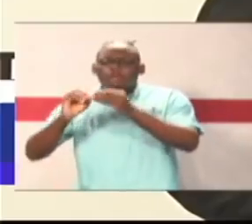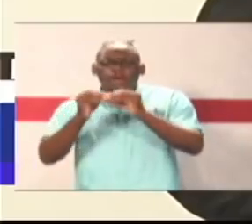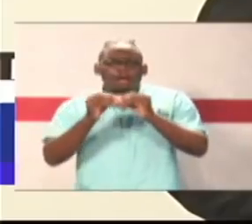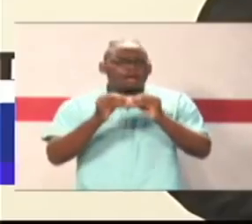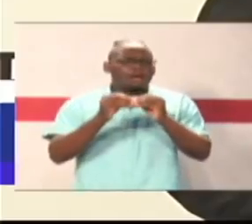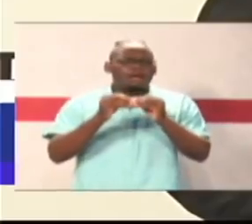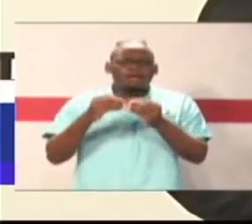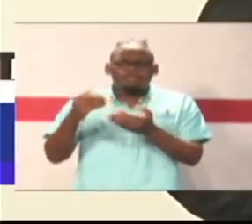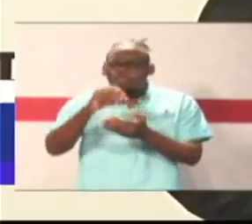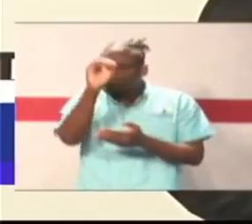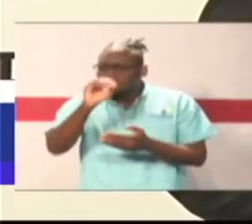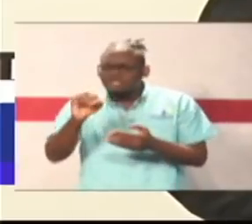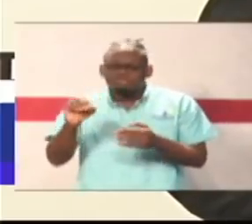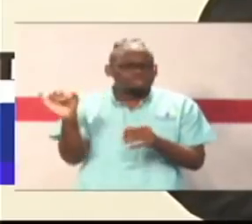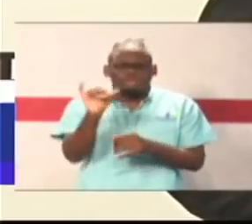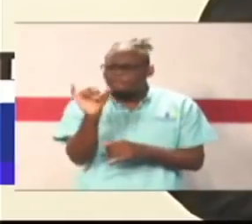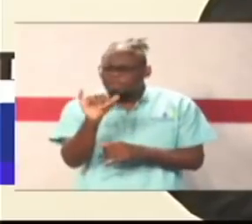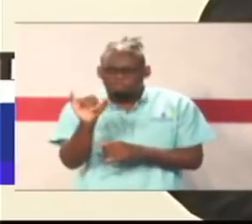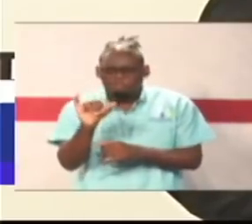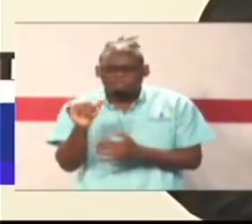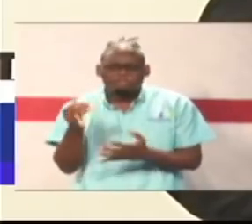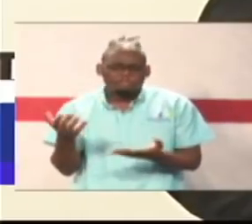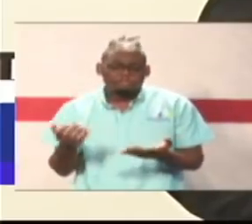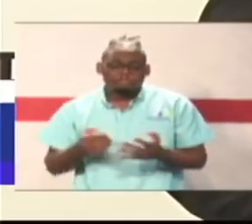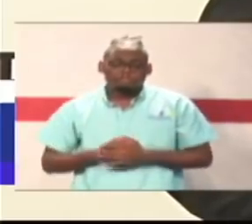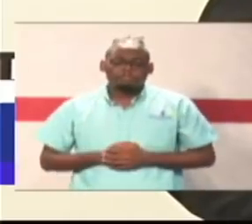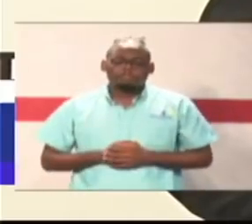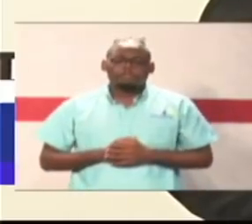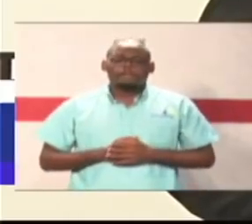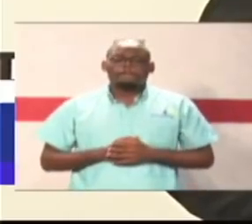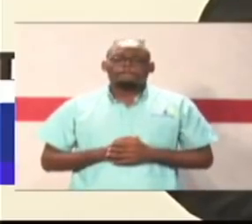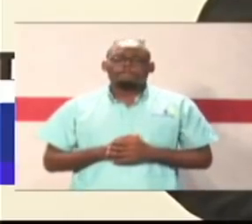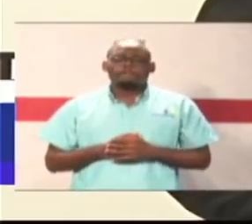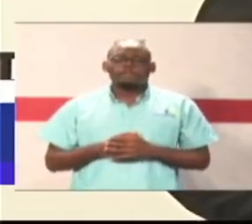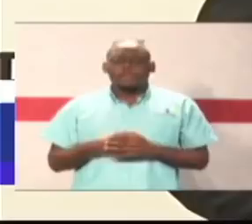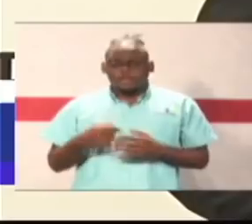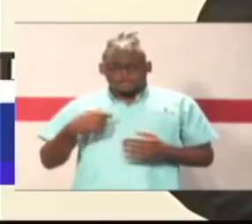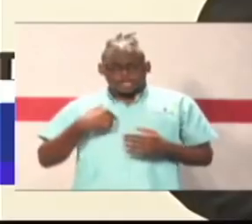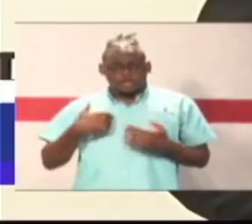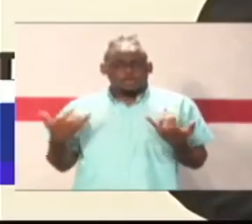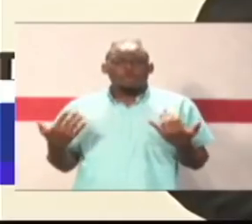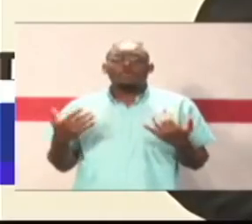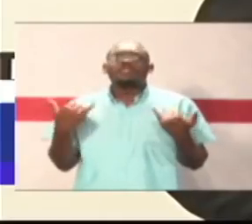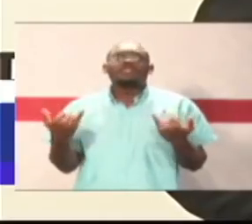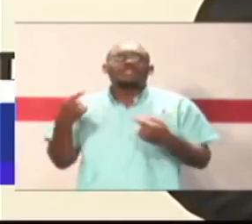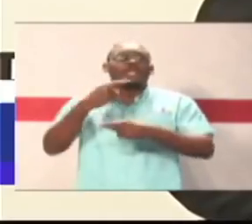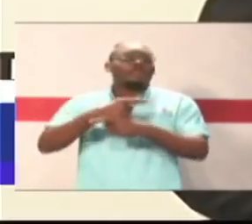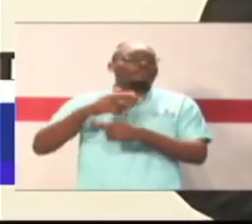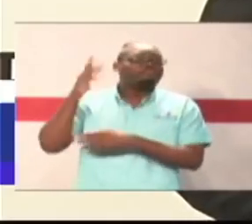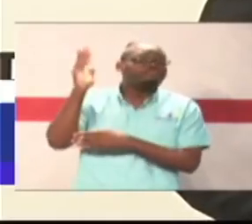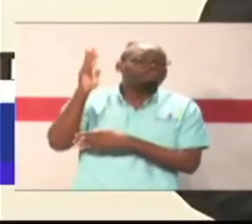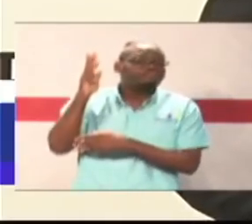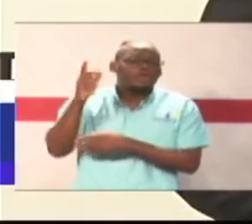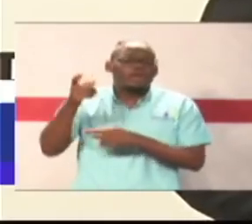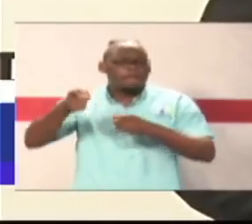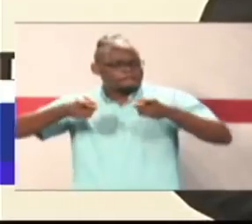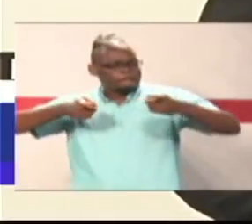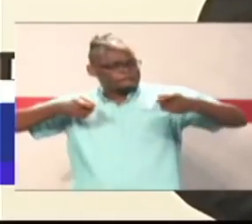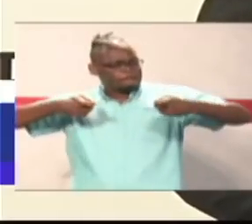Al Alexander, Senior Corporate Communications Officer at the Ministry of Health and moderator for this morning's